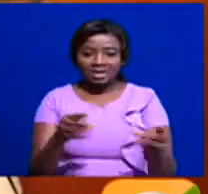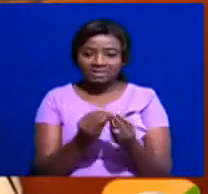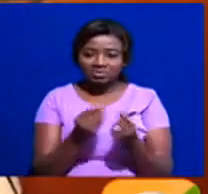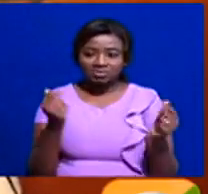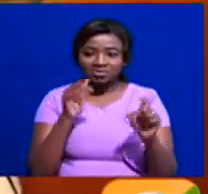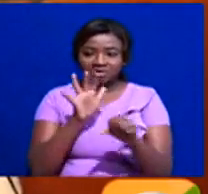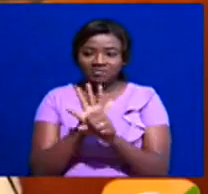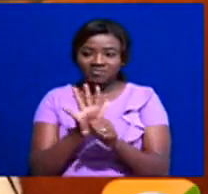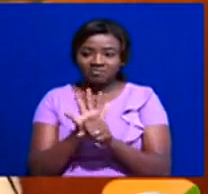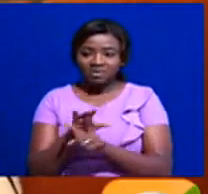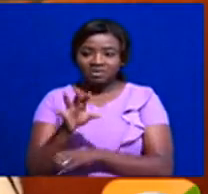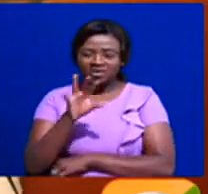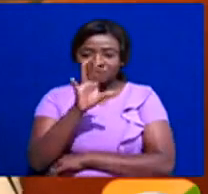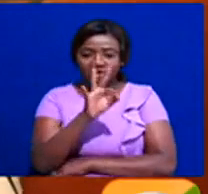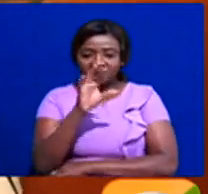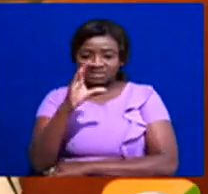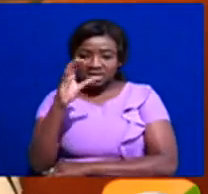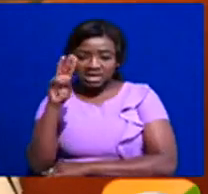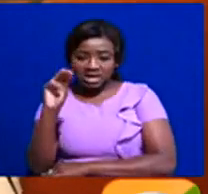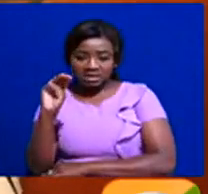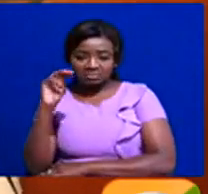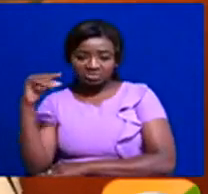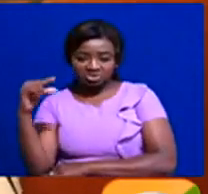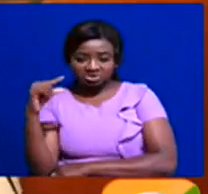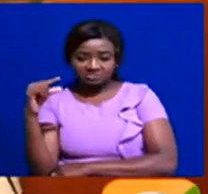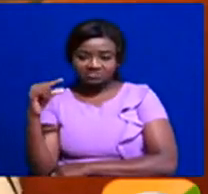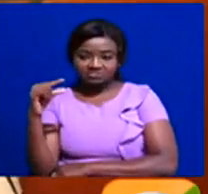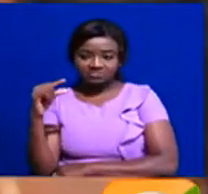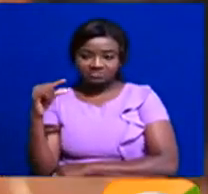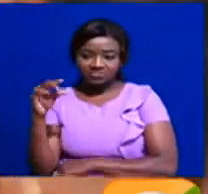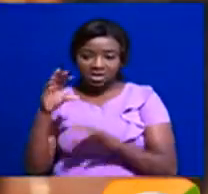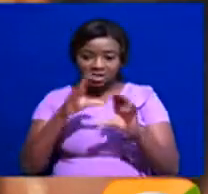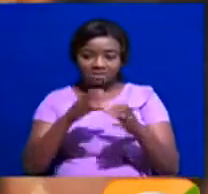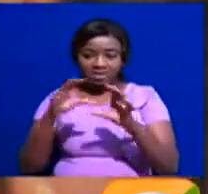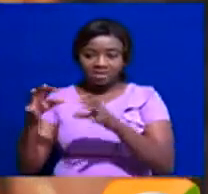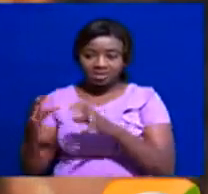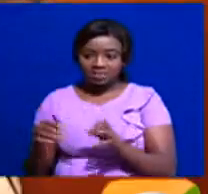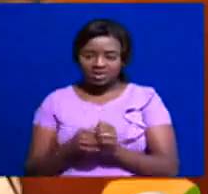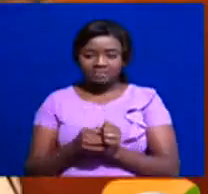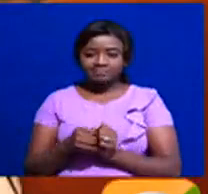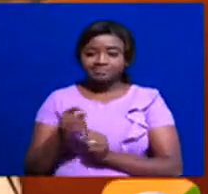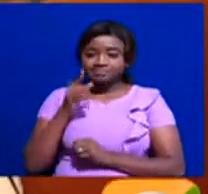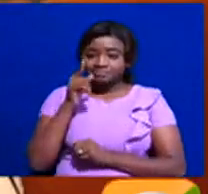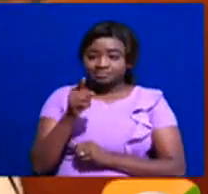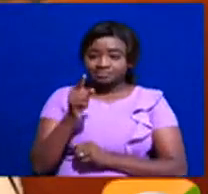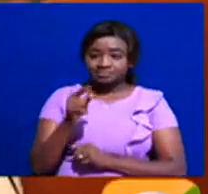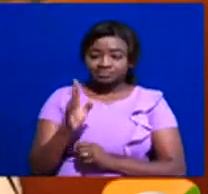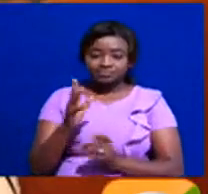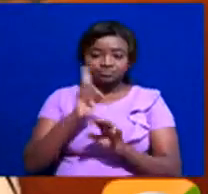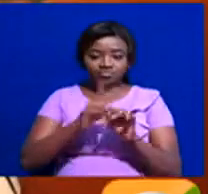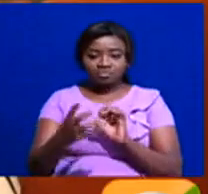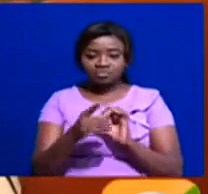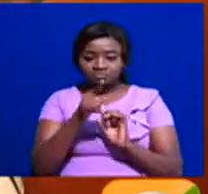of FCMG, fast consumer moving goods companies, where they use it for